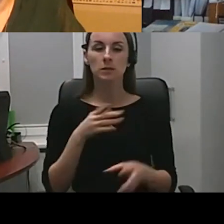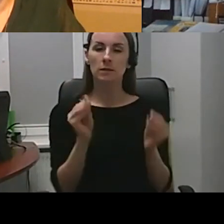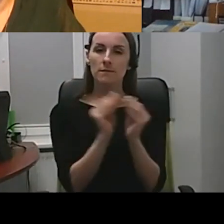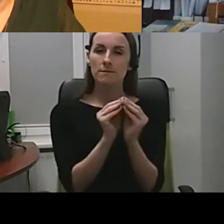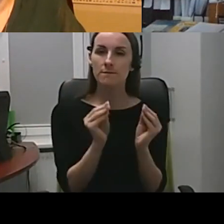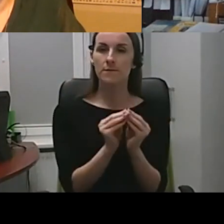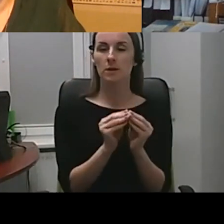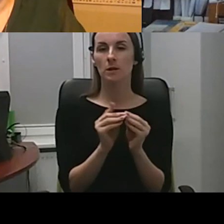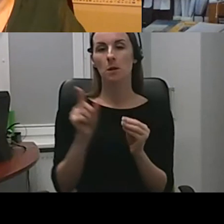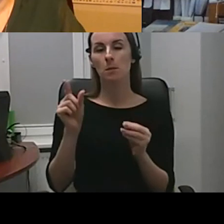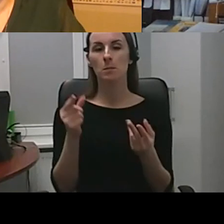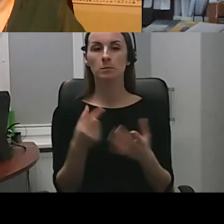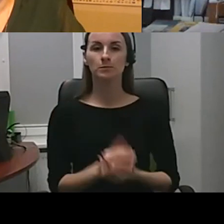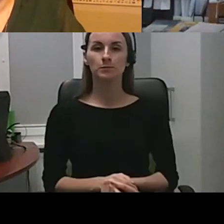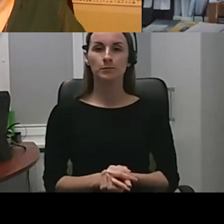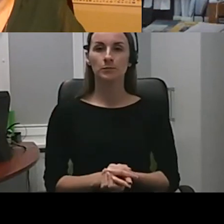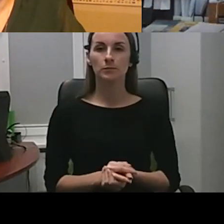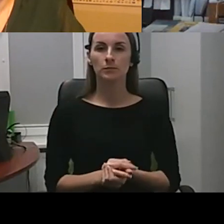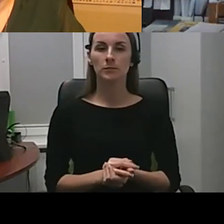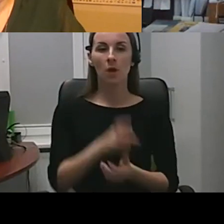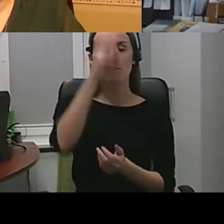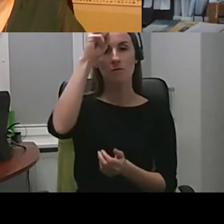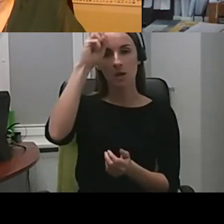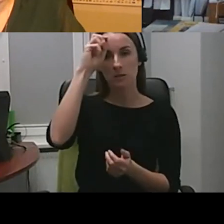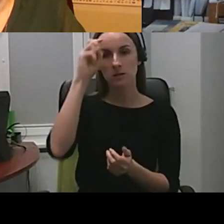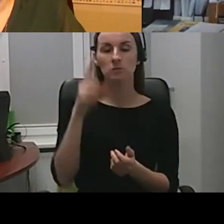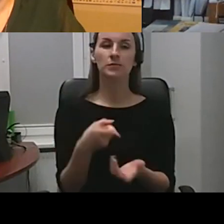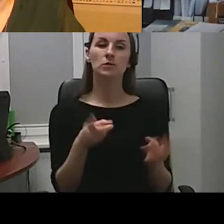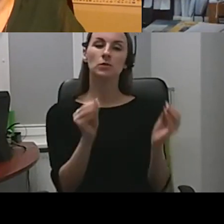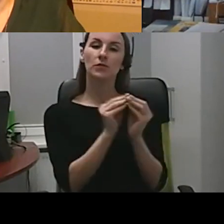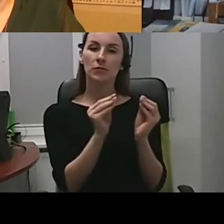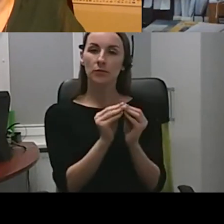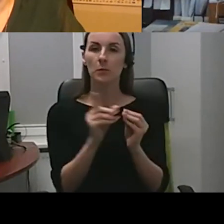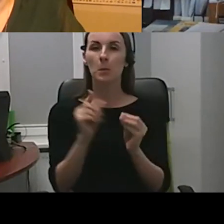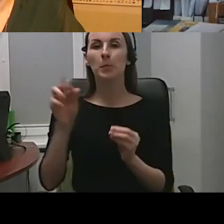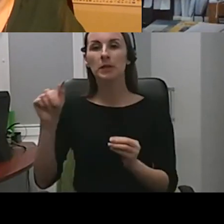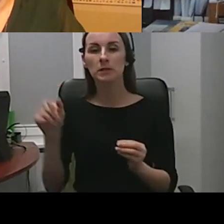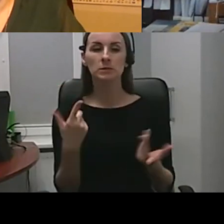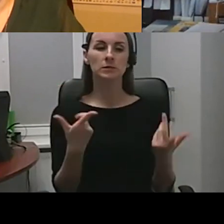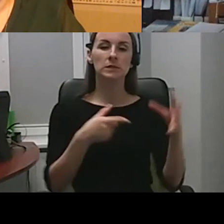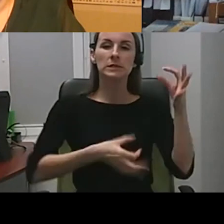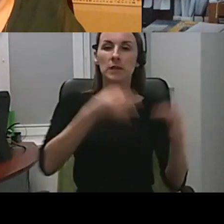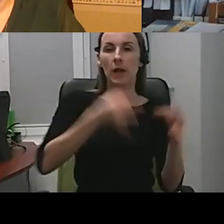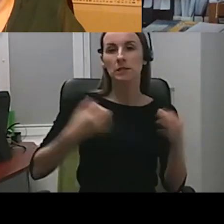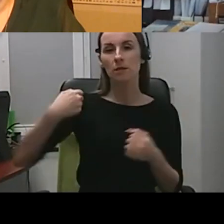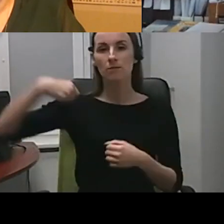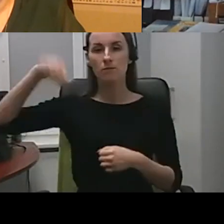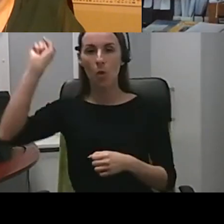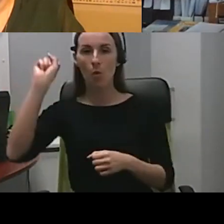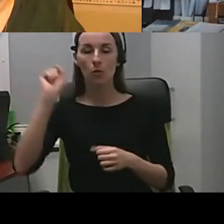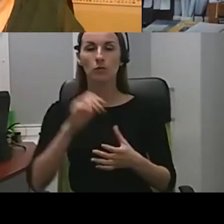and democracy. And when you refer to the responsibility to protect, where maybe